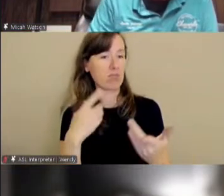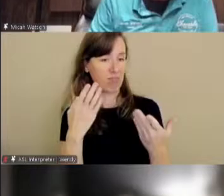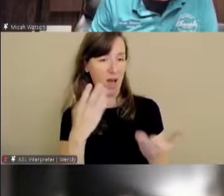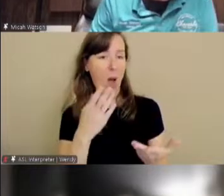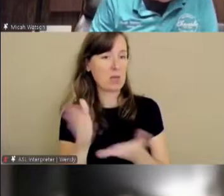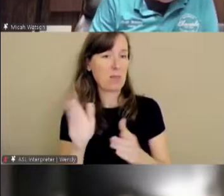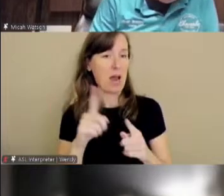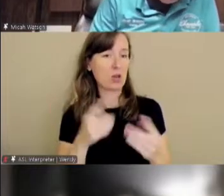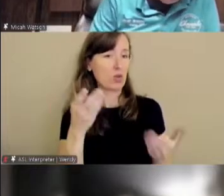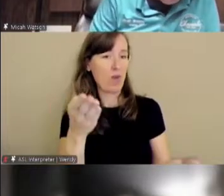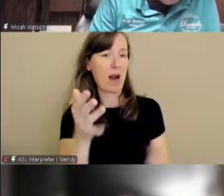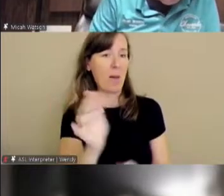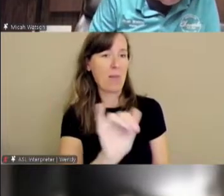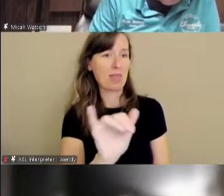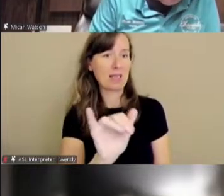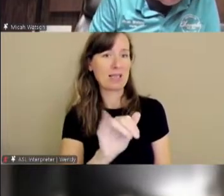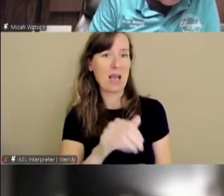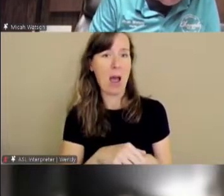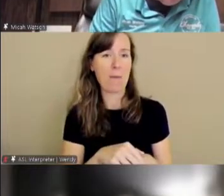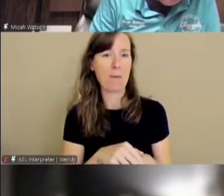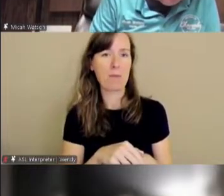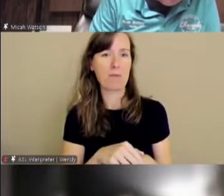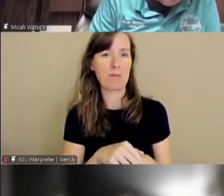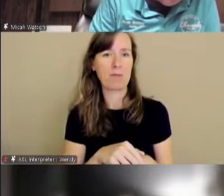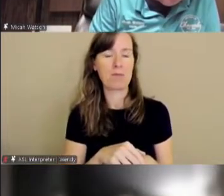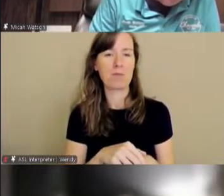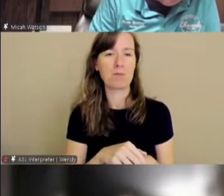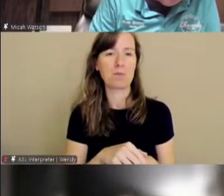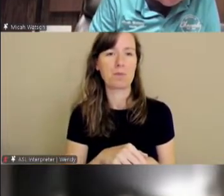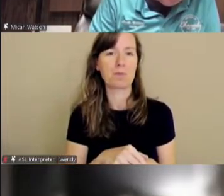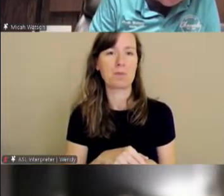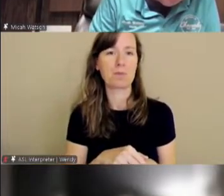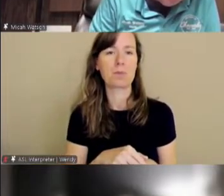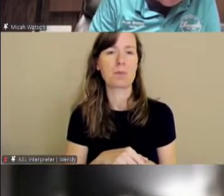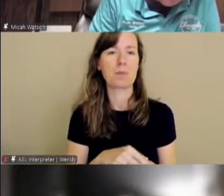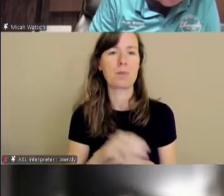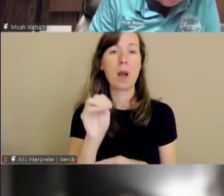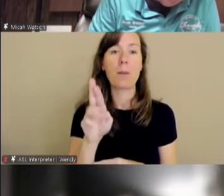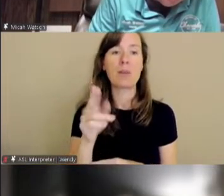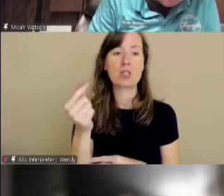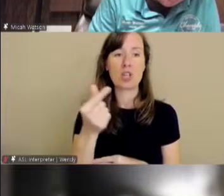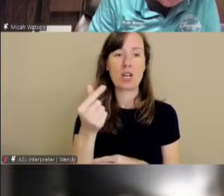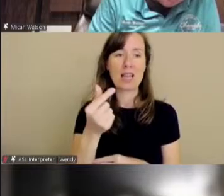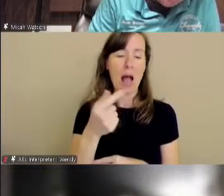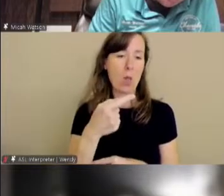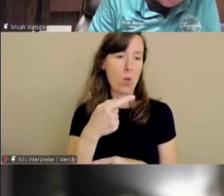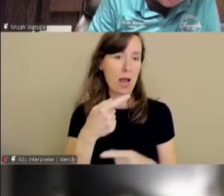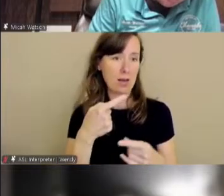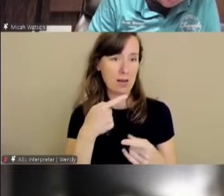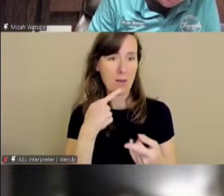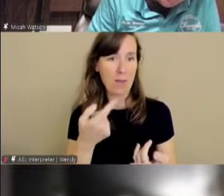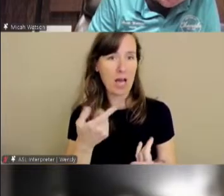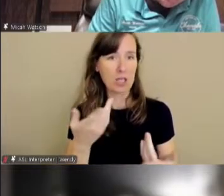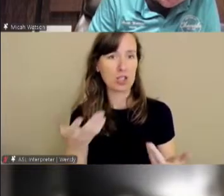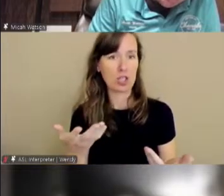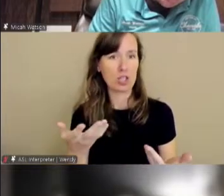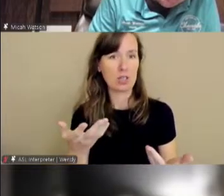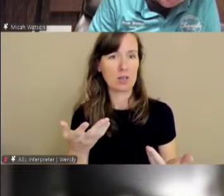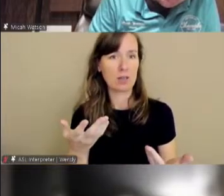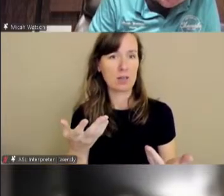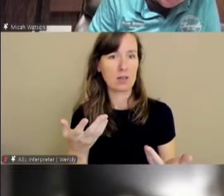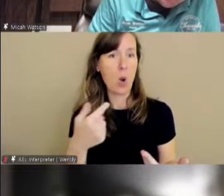with you, because as Mr. Galloway just mentioned right now, I said we